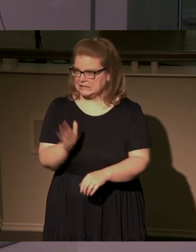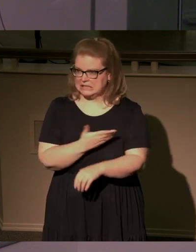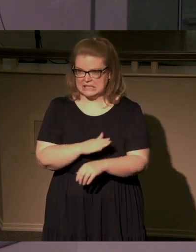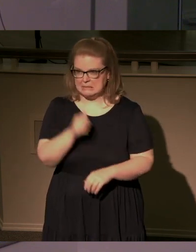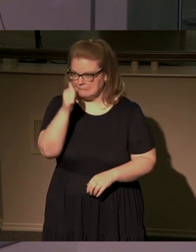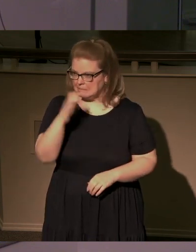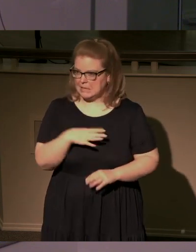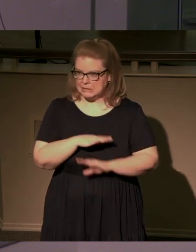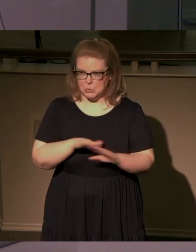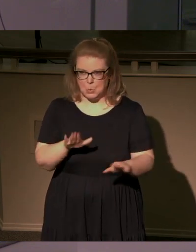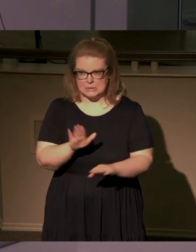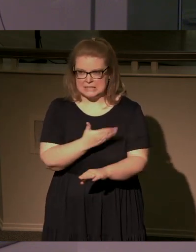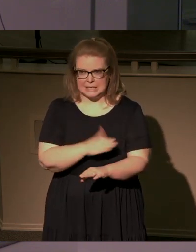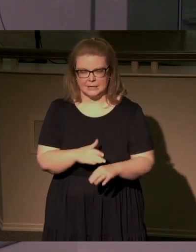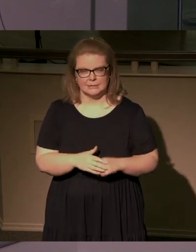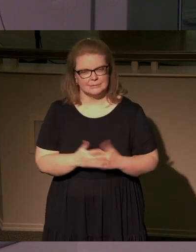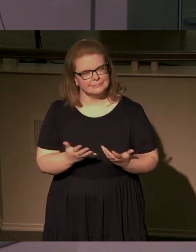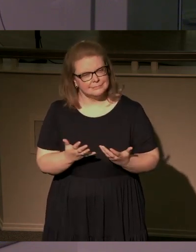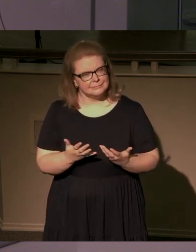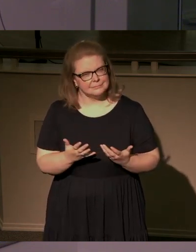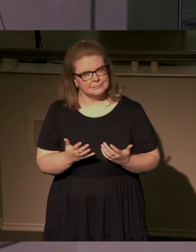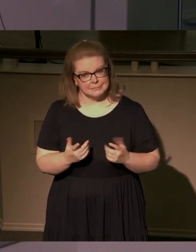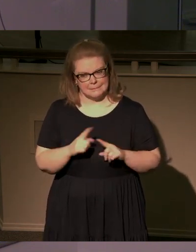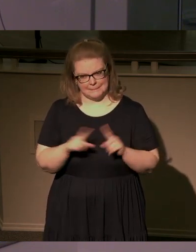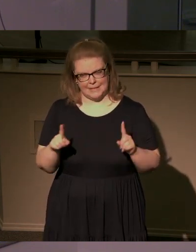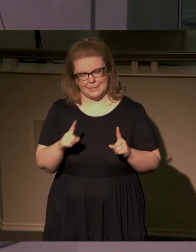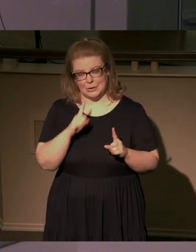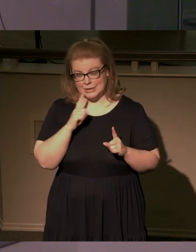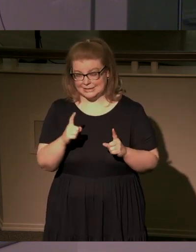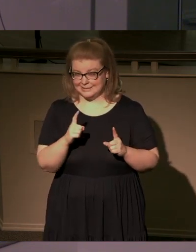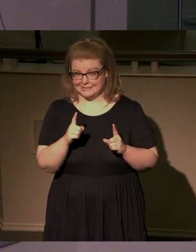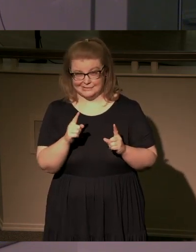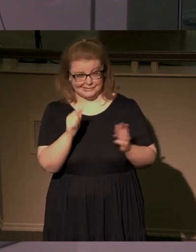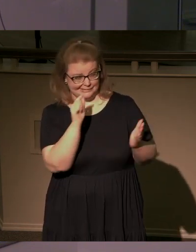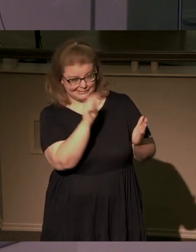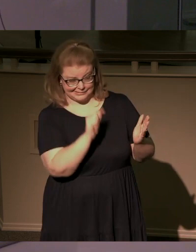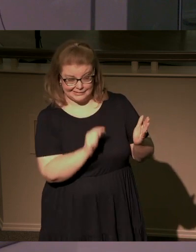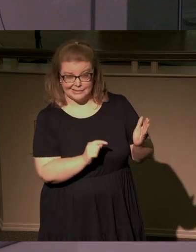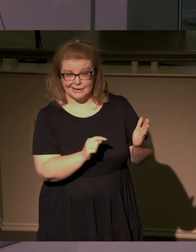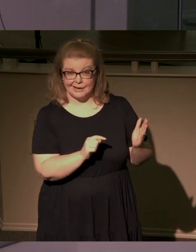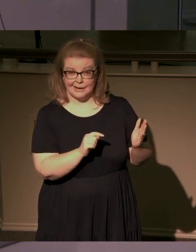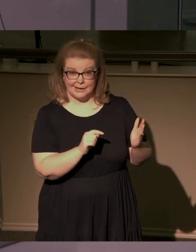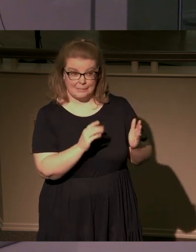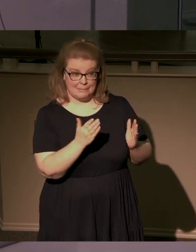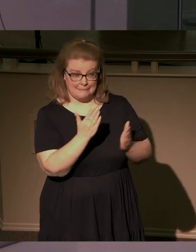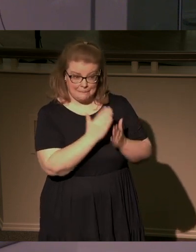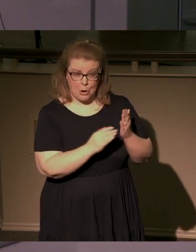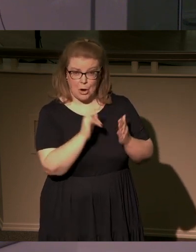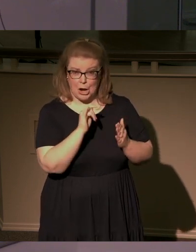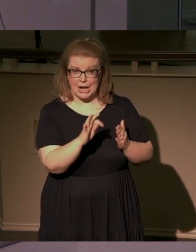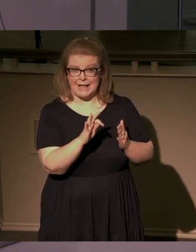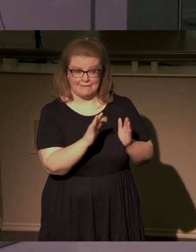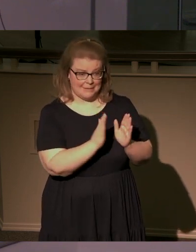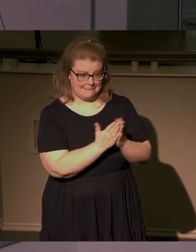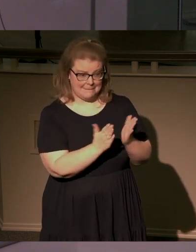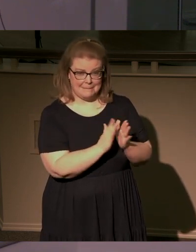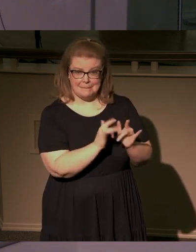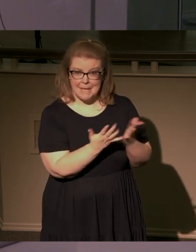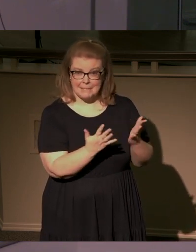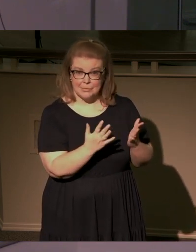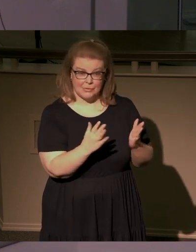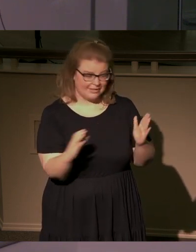guys do. And yet, there's a big portion of the scripture that's all songs. It's called the Book of Psalms.